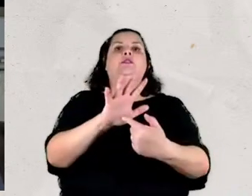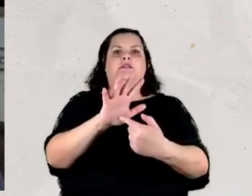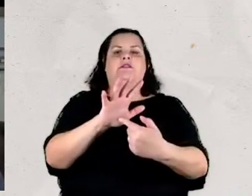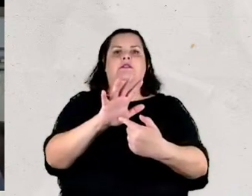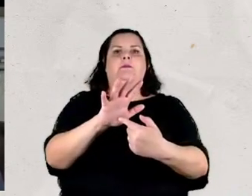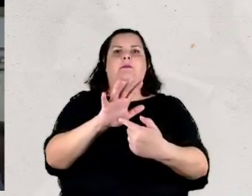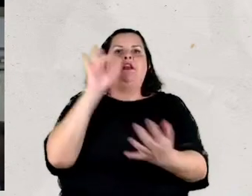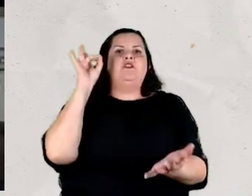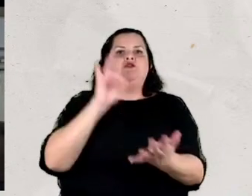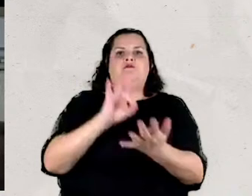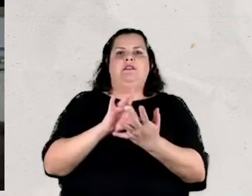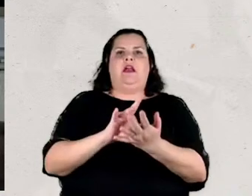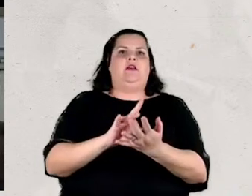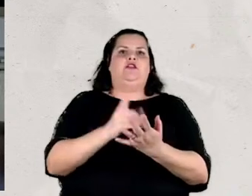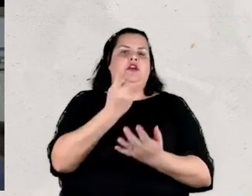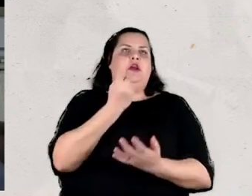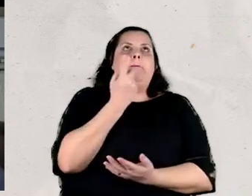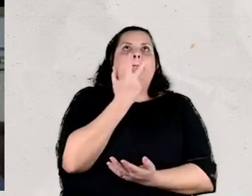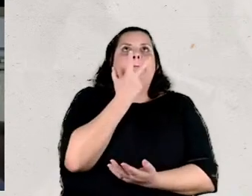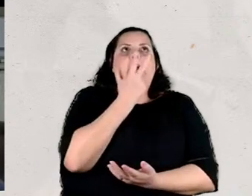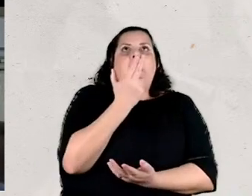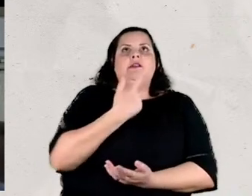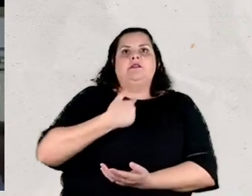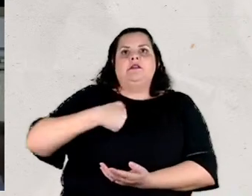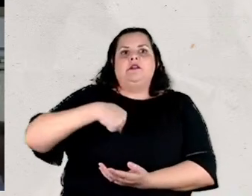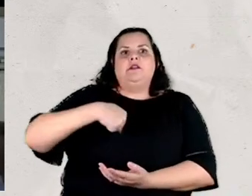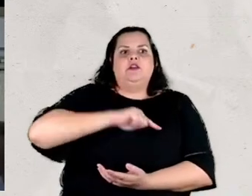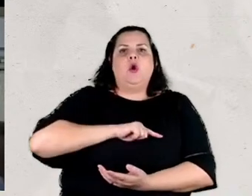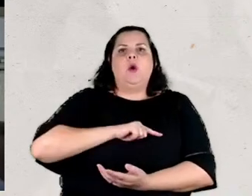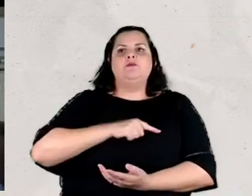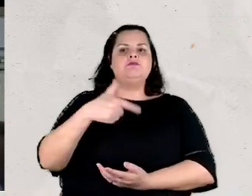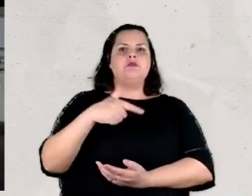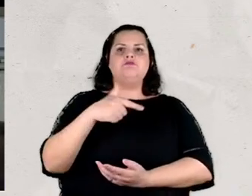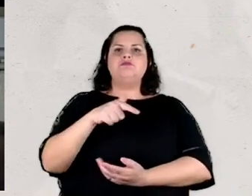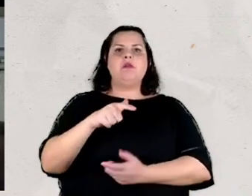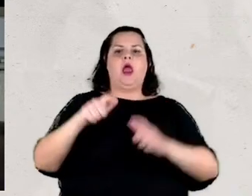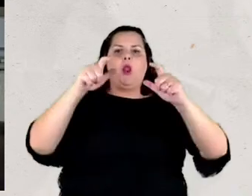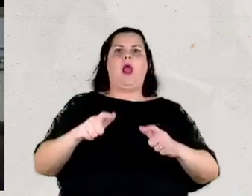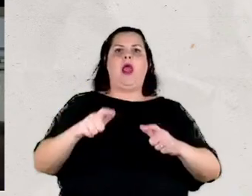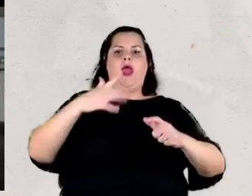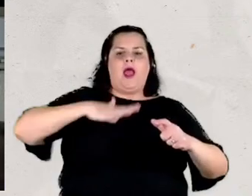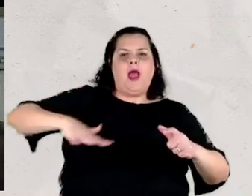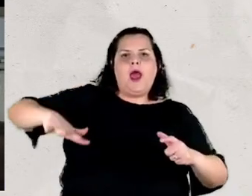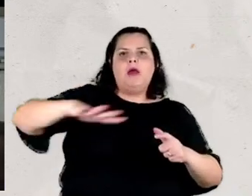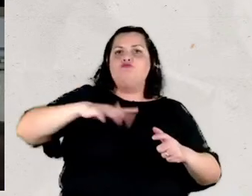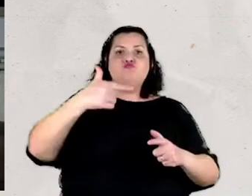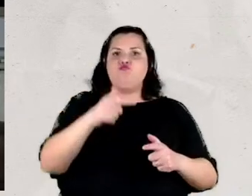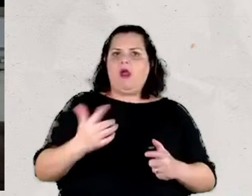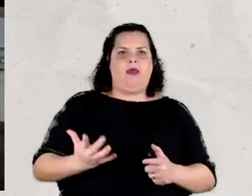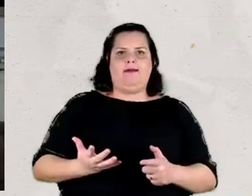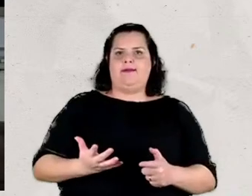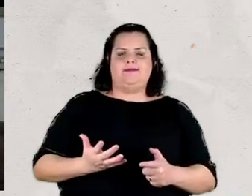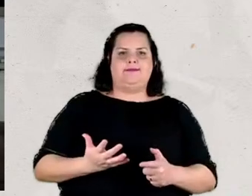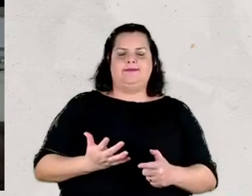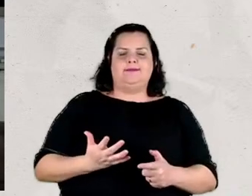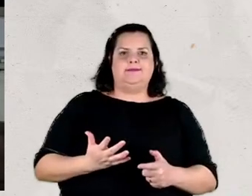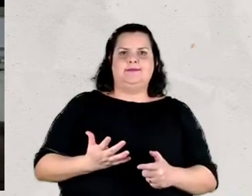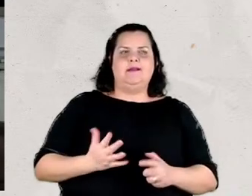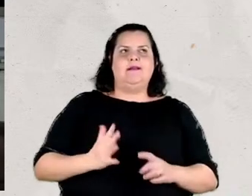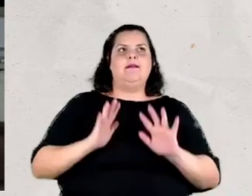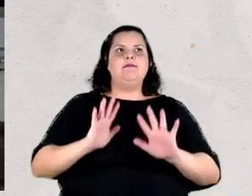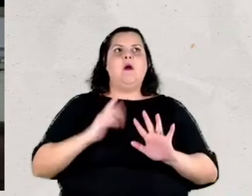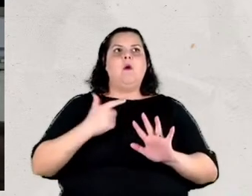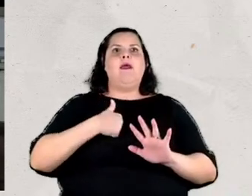need to write the book and to invite my neighbor to respond. This was not intended to be a